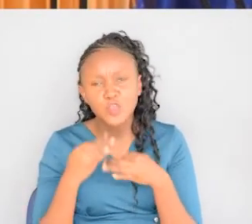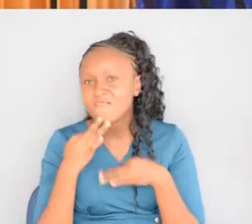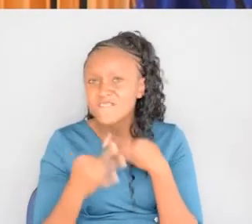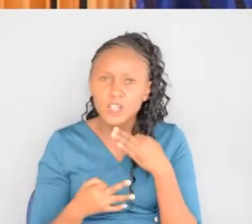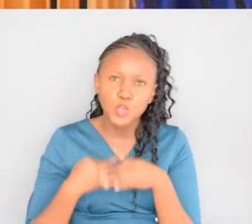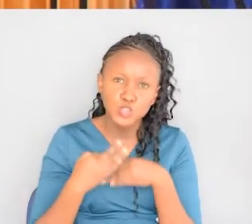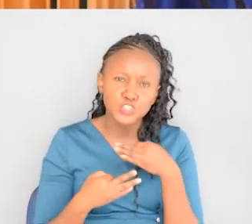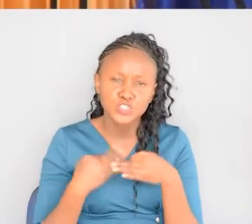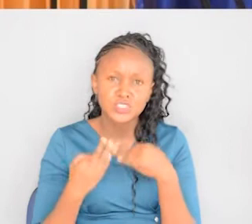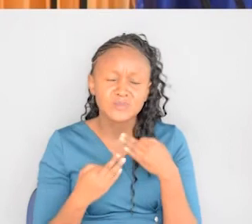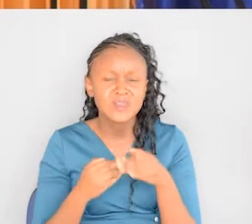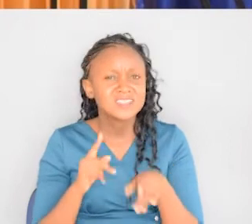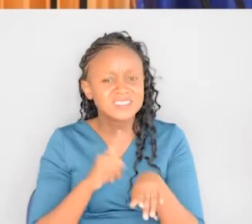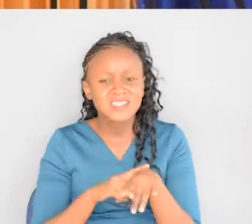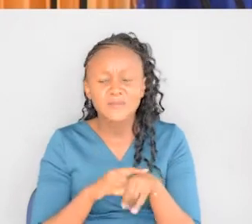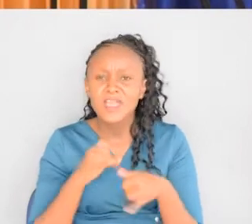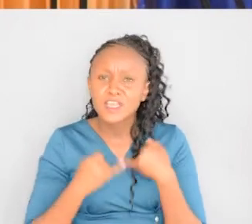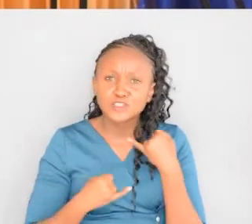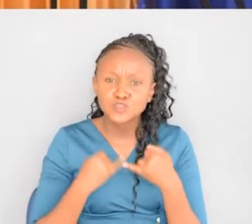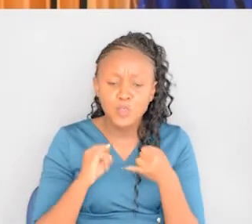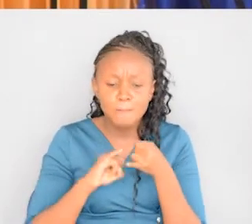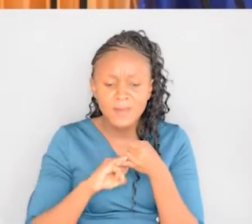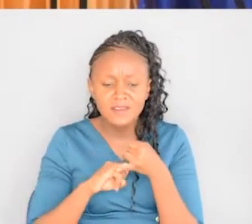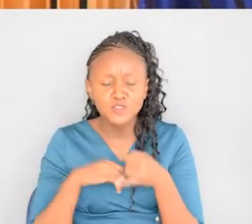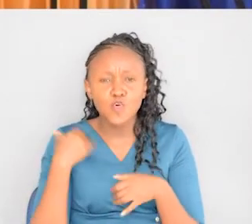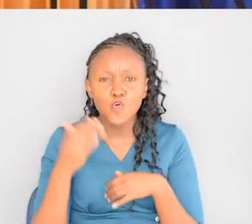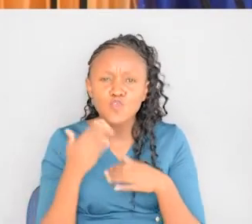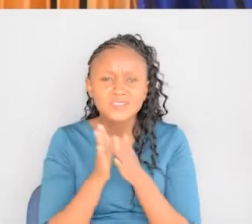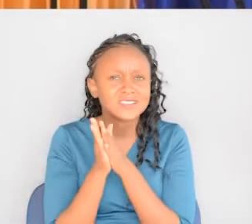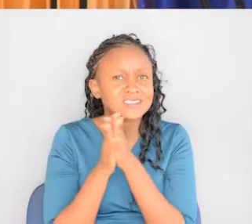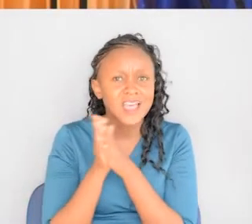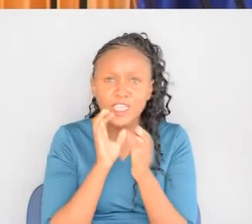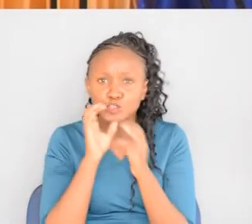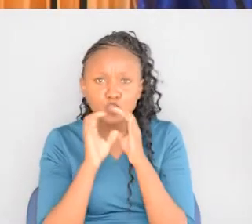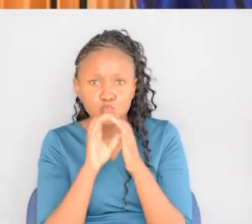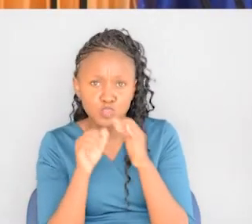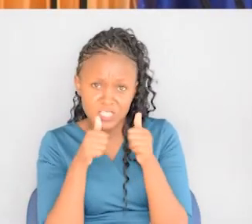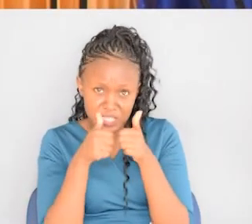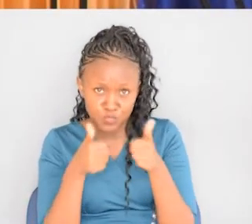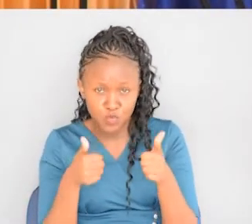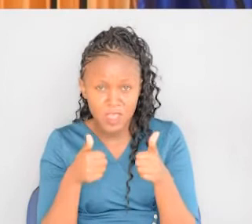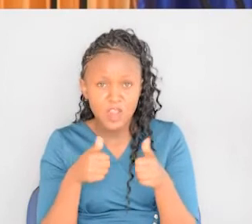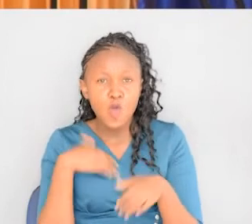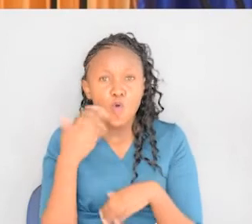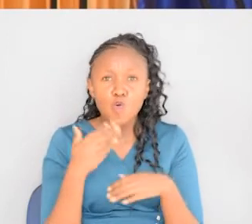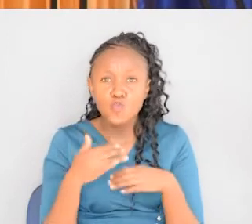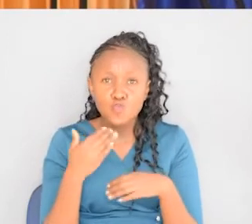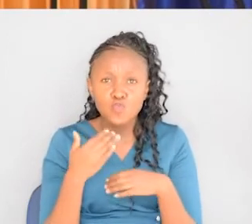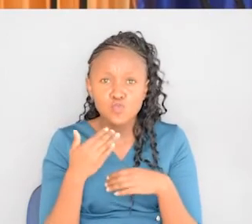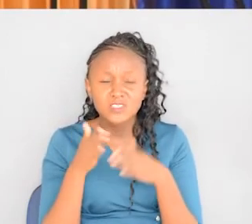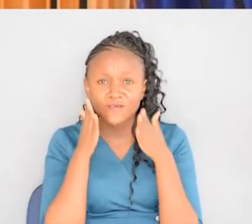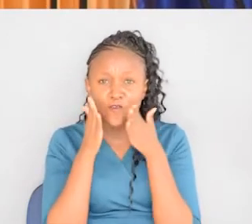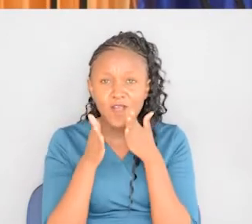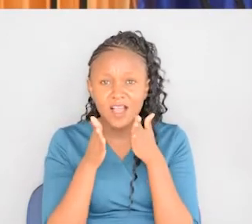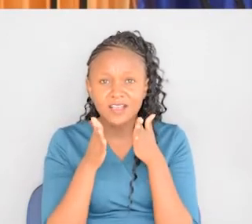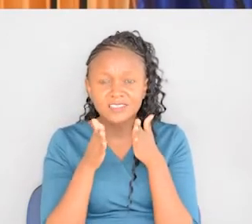married to this person, you look forward to communicating with them. You know, you look forward to pouring your heart and saying, I am sorry, because